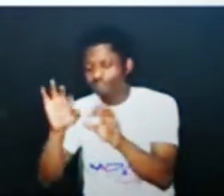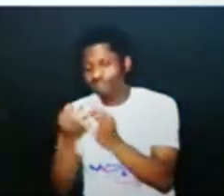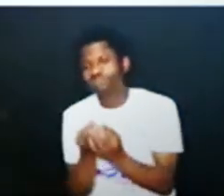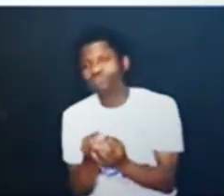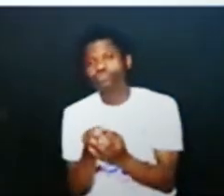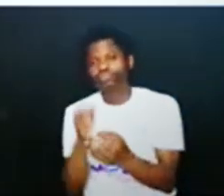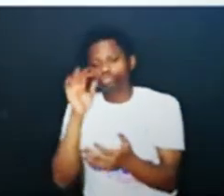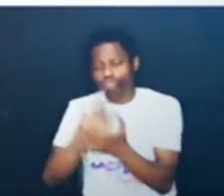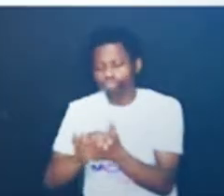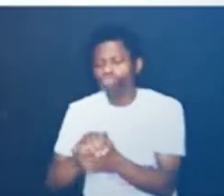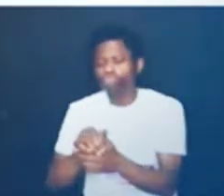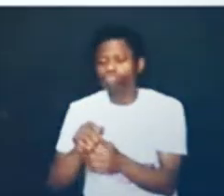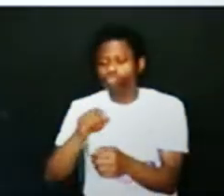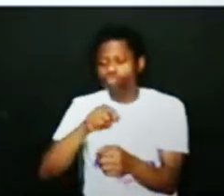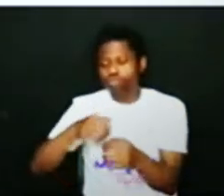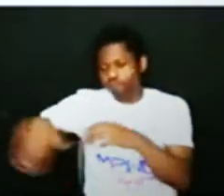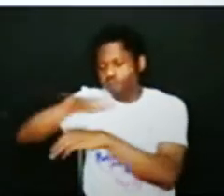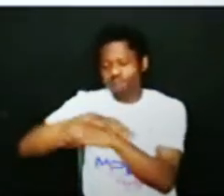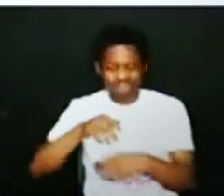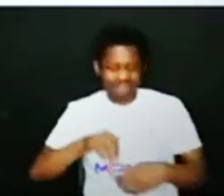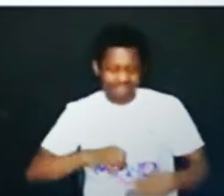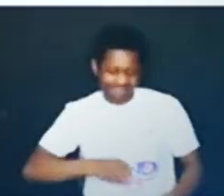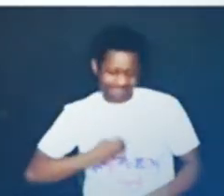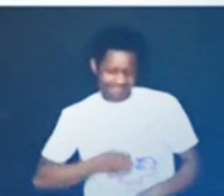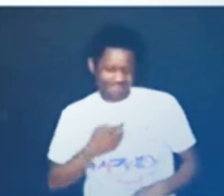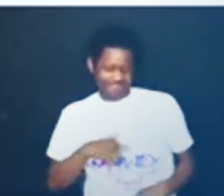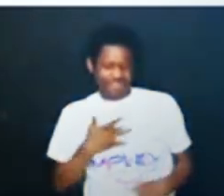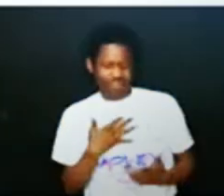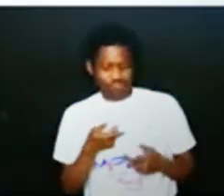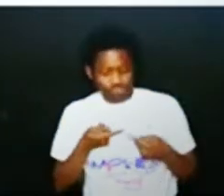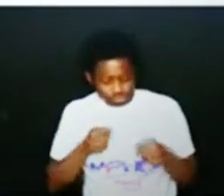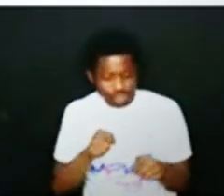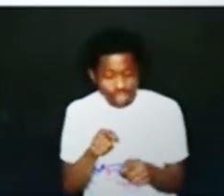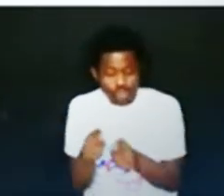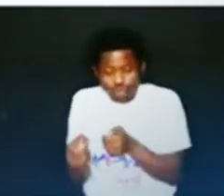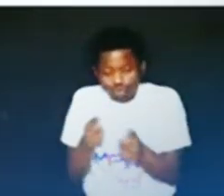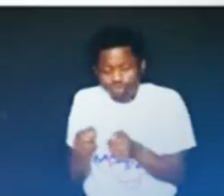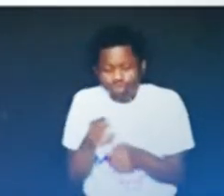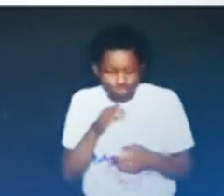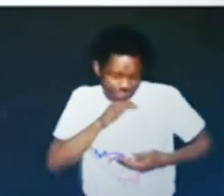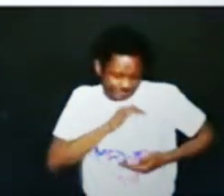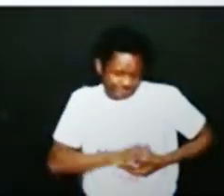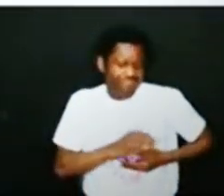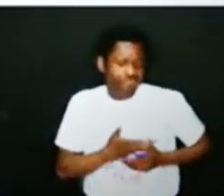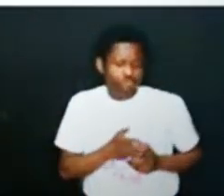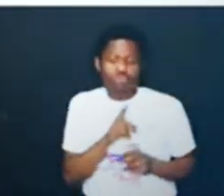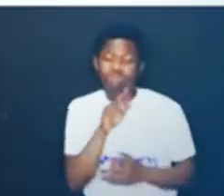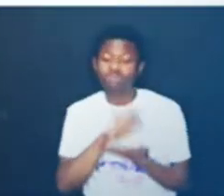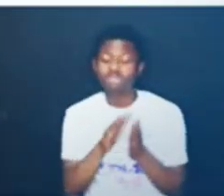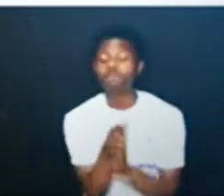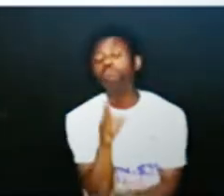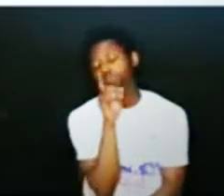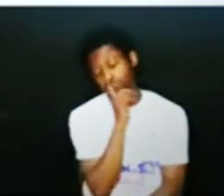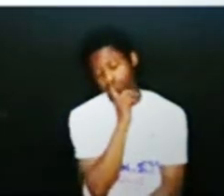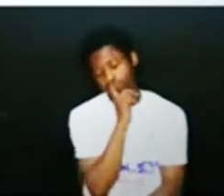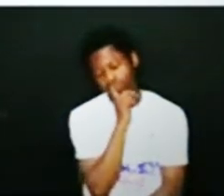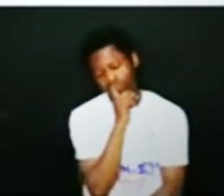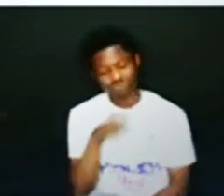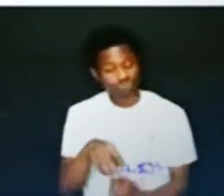Control over their emotions. Especially men.